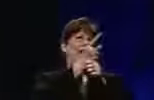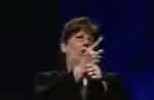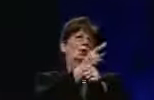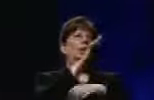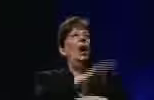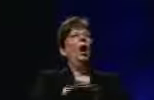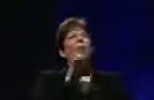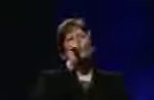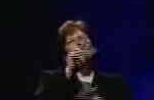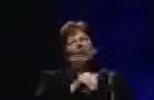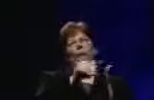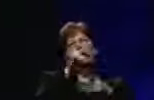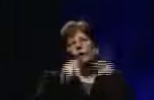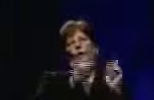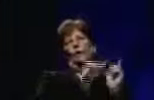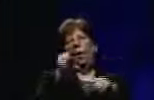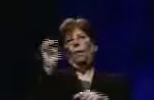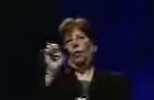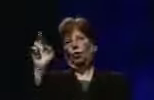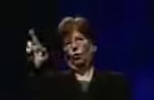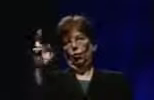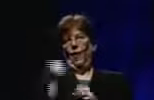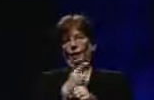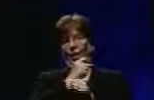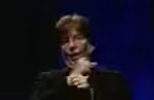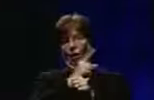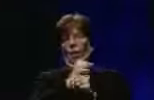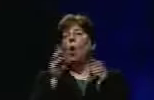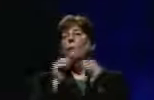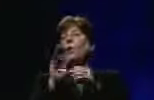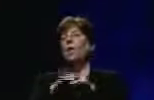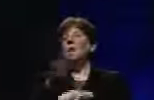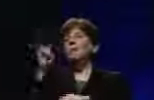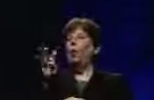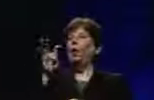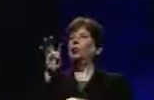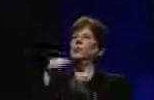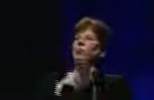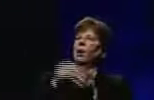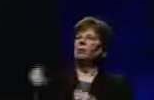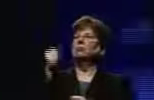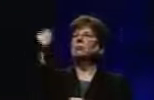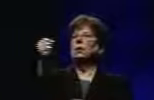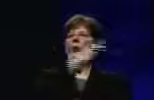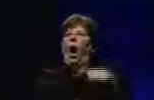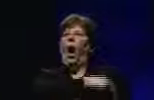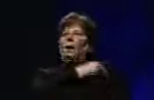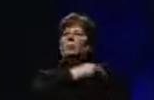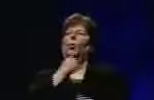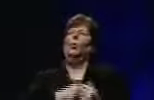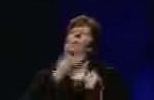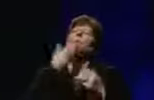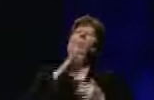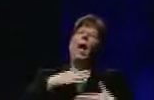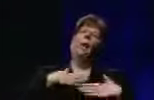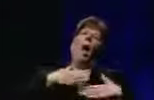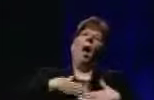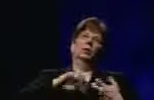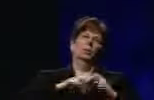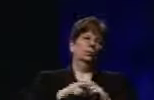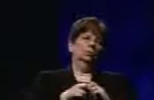go to the emergency room every year, and more than 400,000 are hospitalized with extreme asthma cases. The average